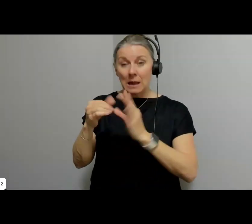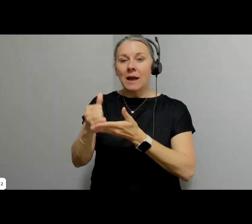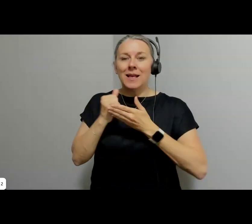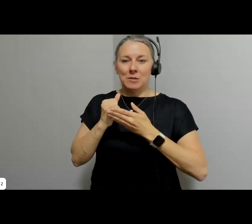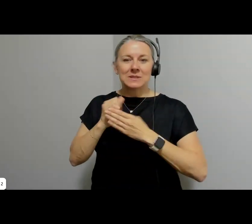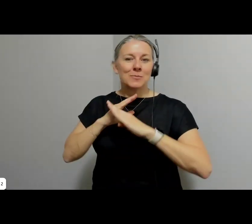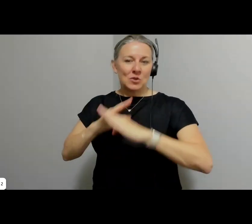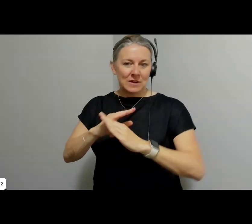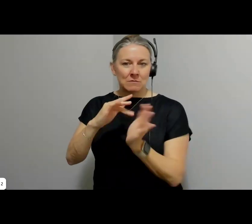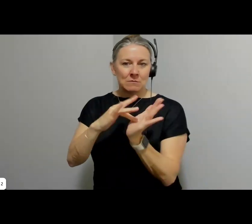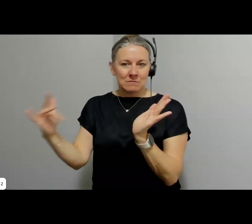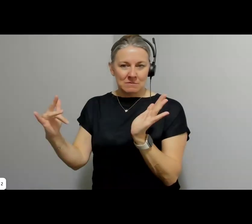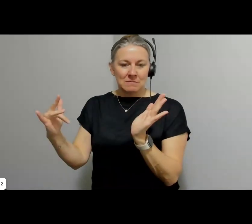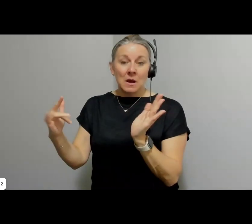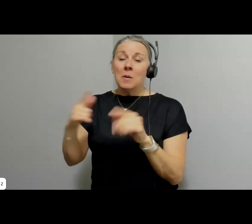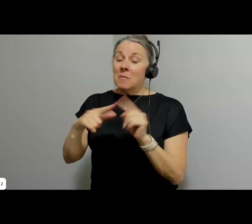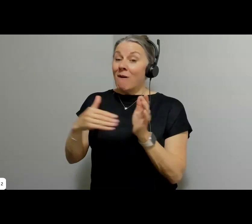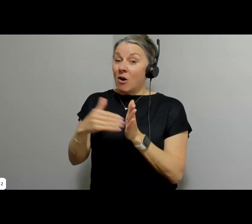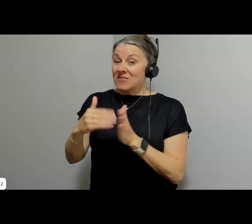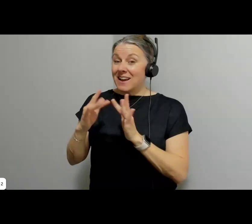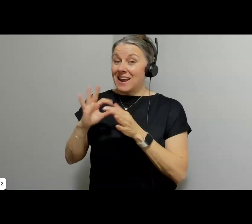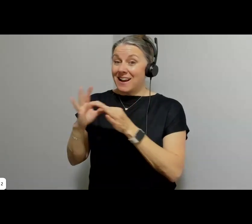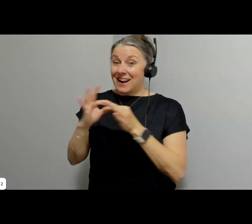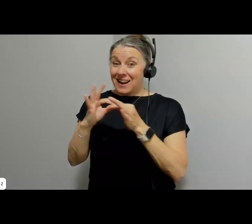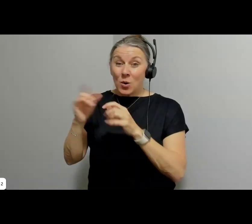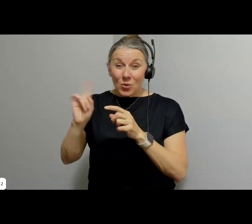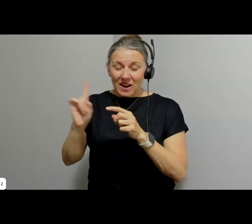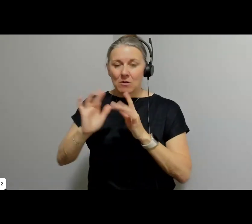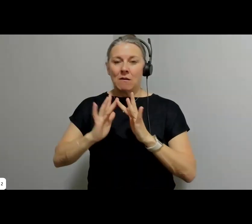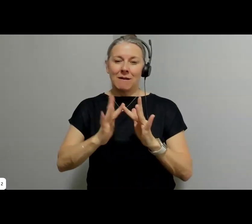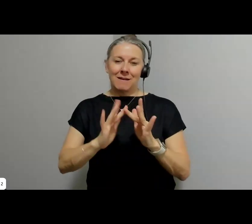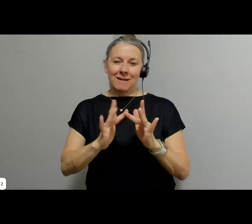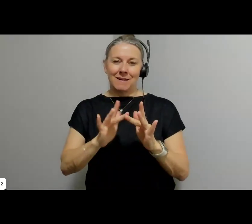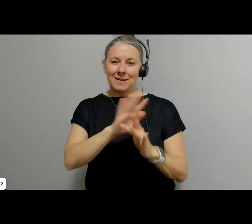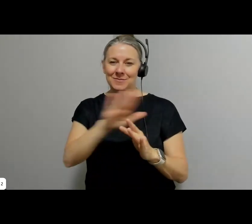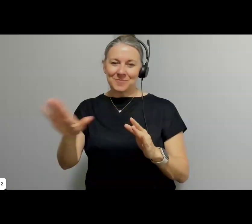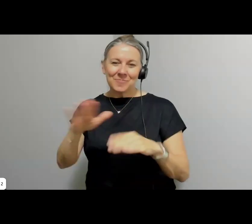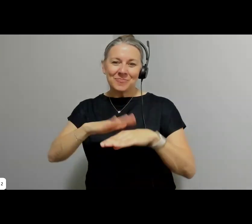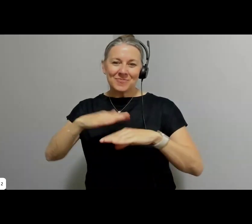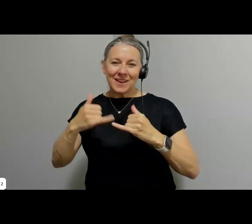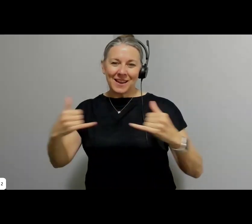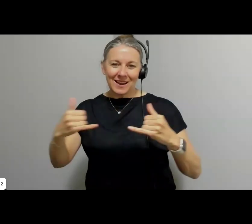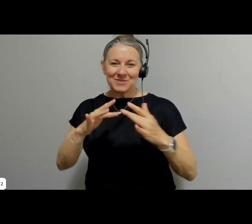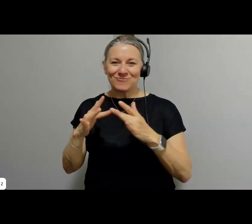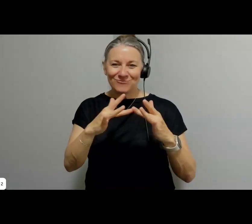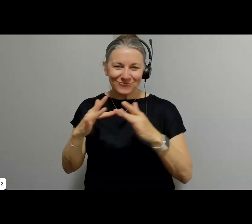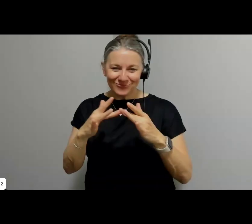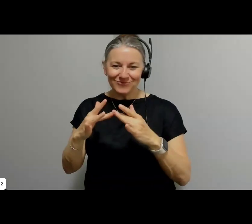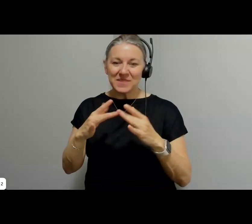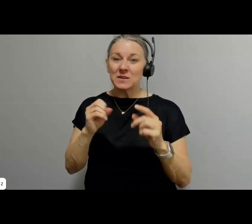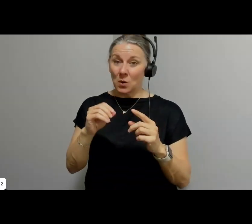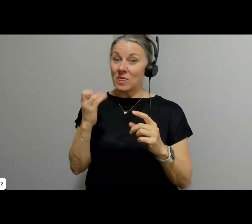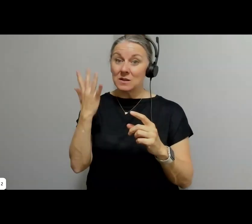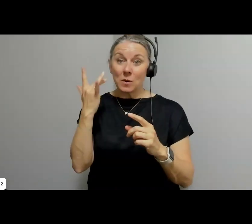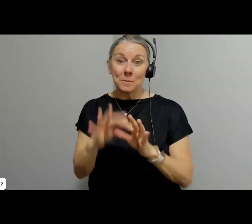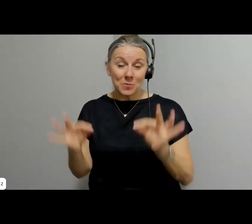that is why we need to, work towards this AI literacy, but also